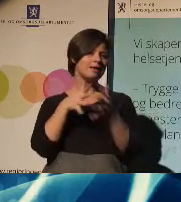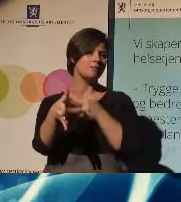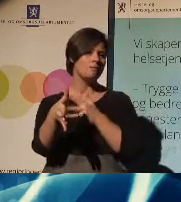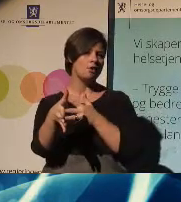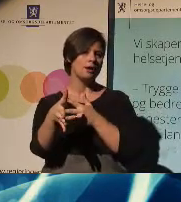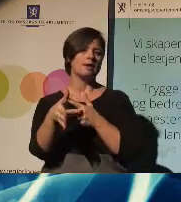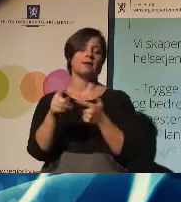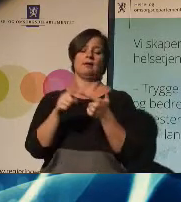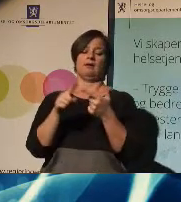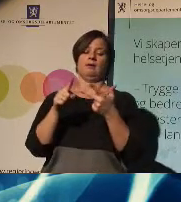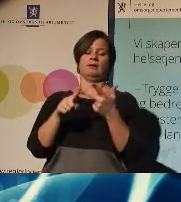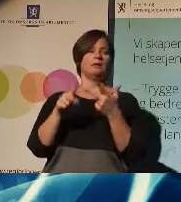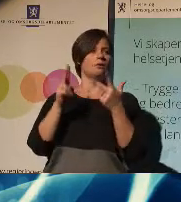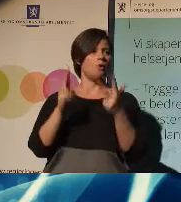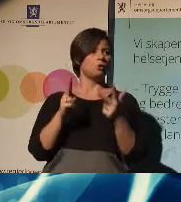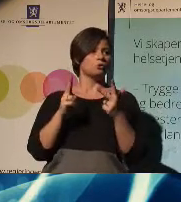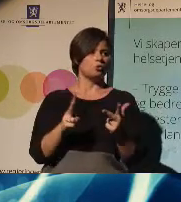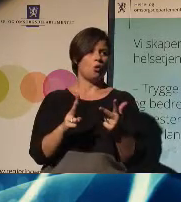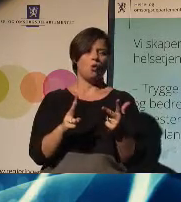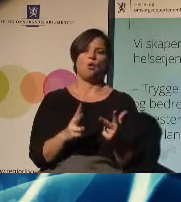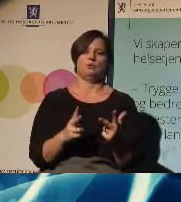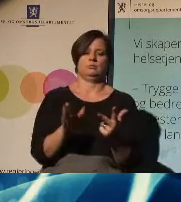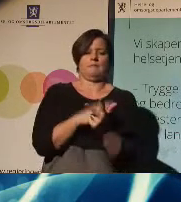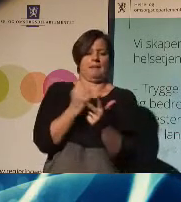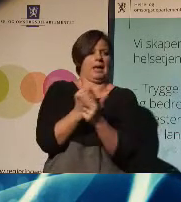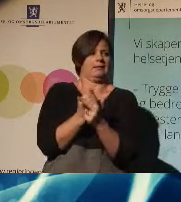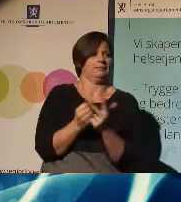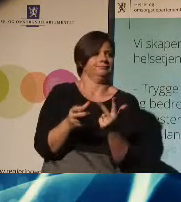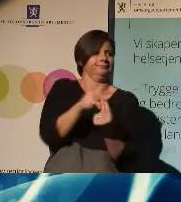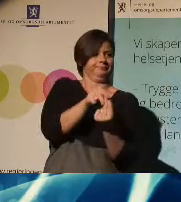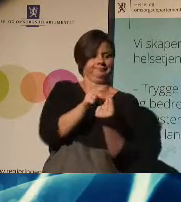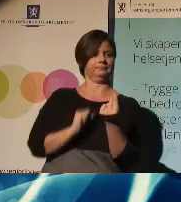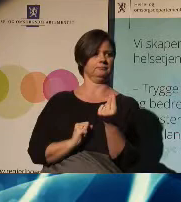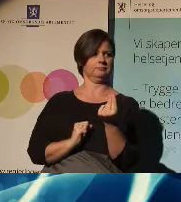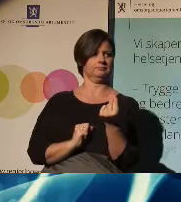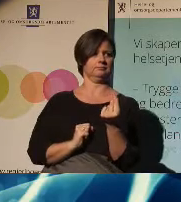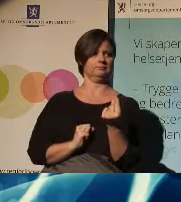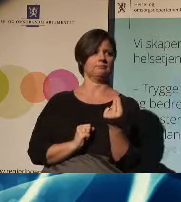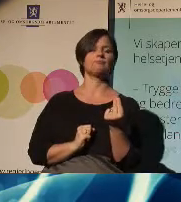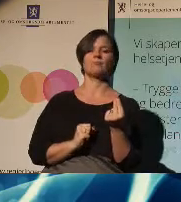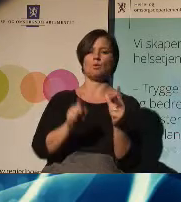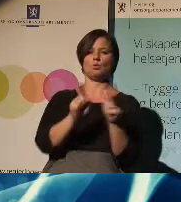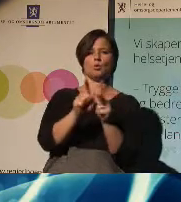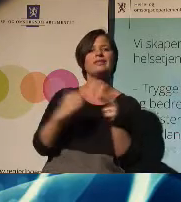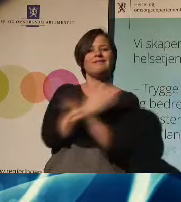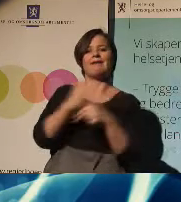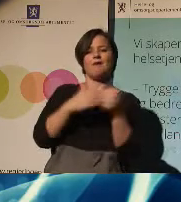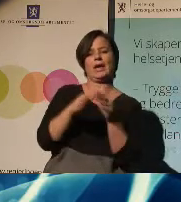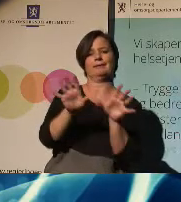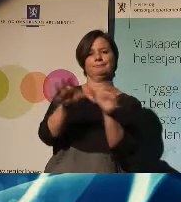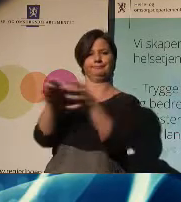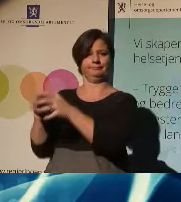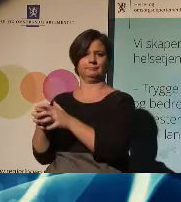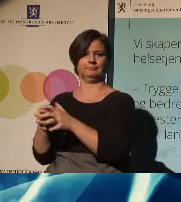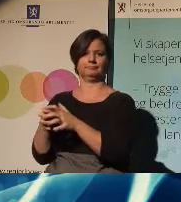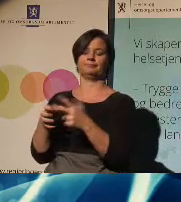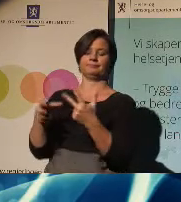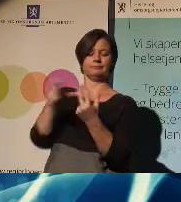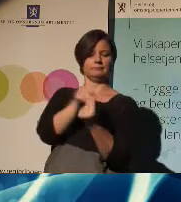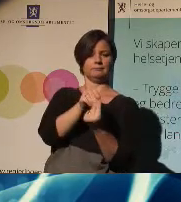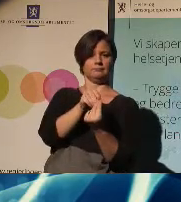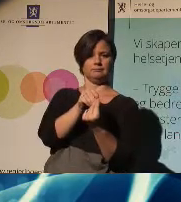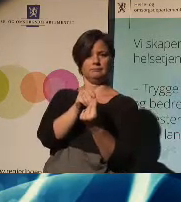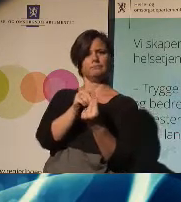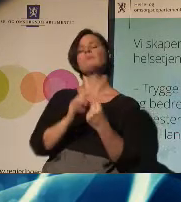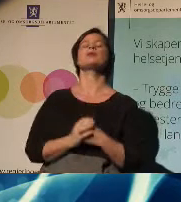need empowered teams. And all three are jointly needed to achieve the optimal result. We use technology